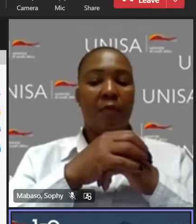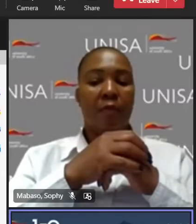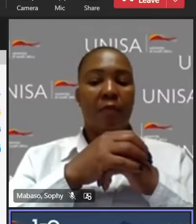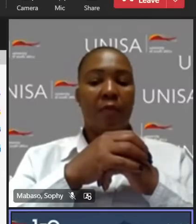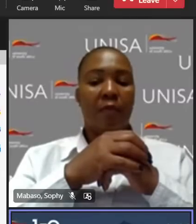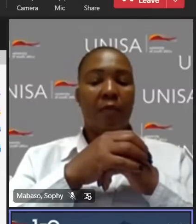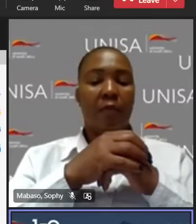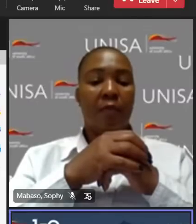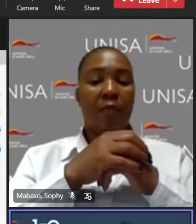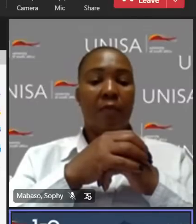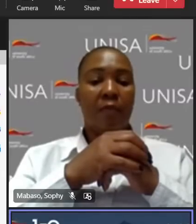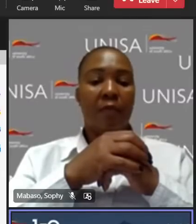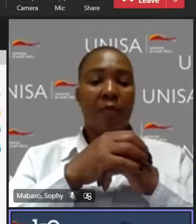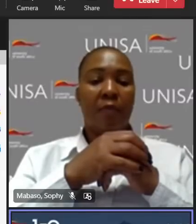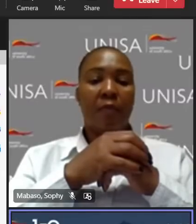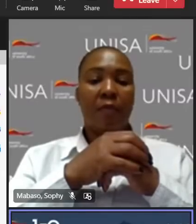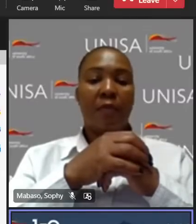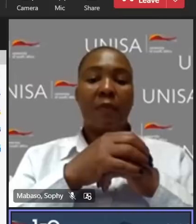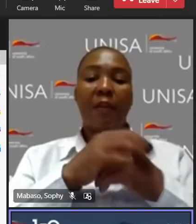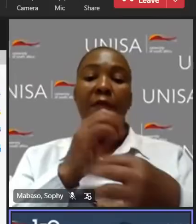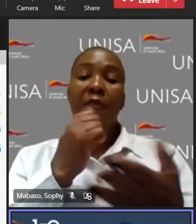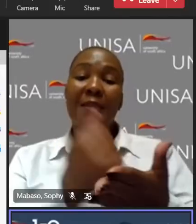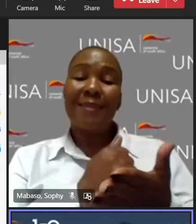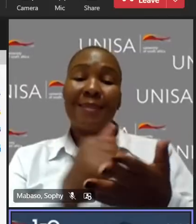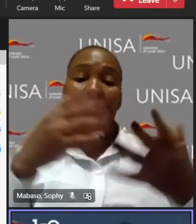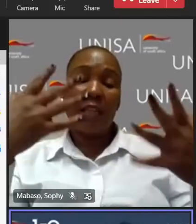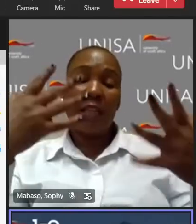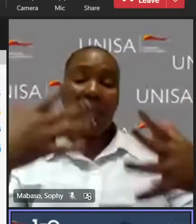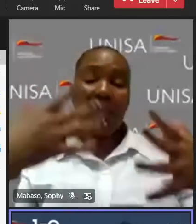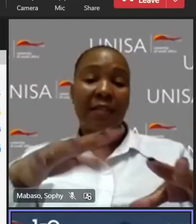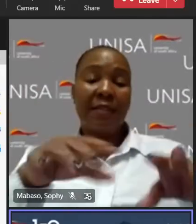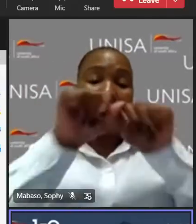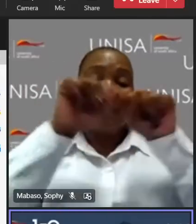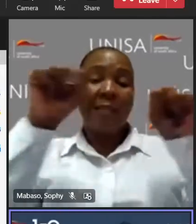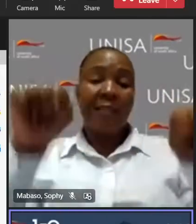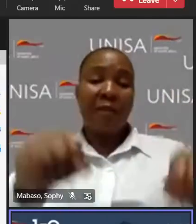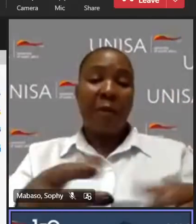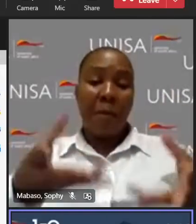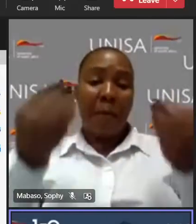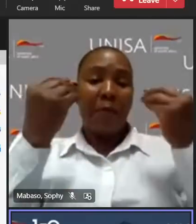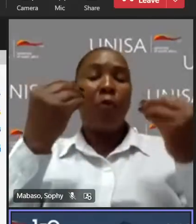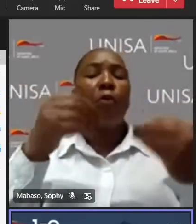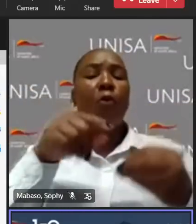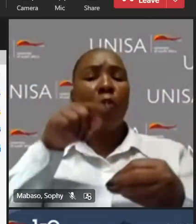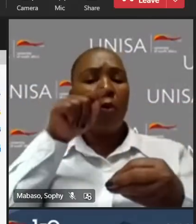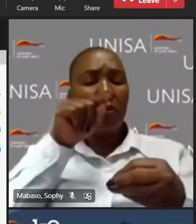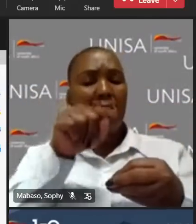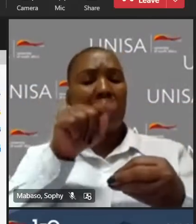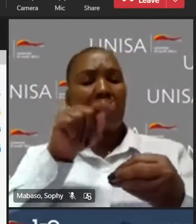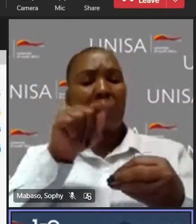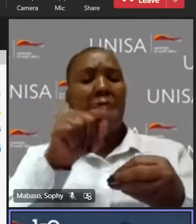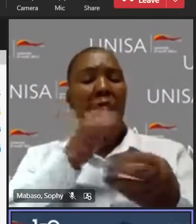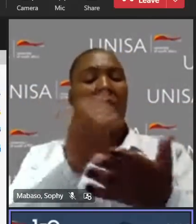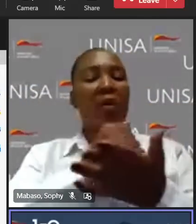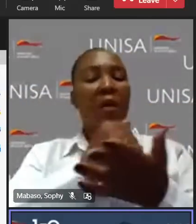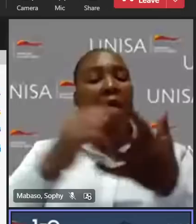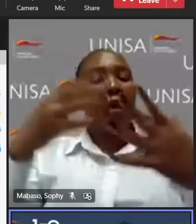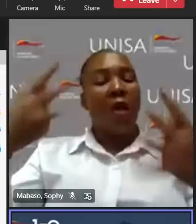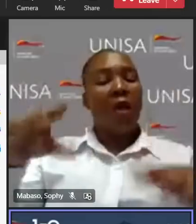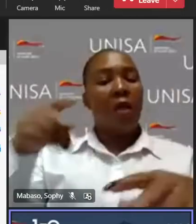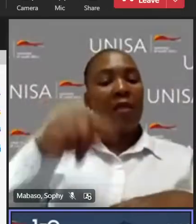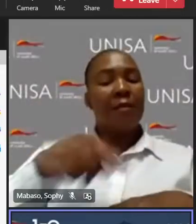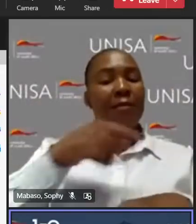She's registered, the system picks it up and says you are already registered for the academic year. To